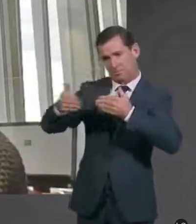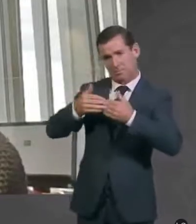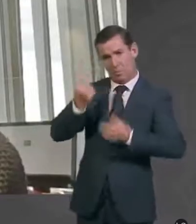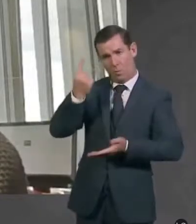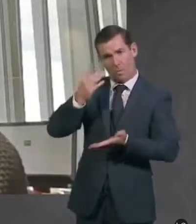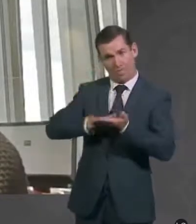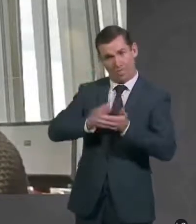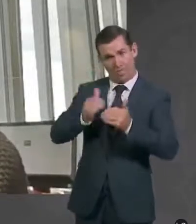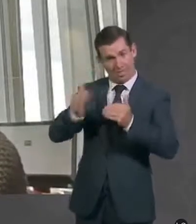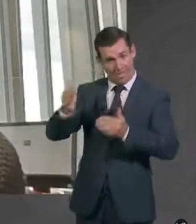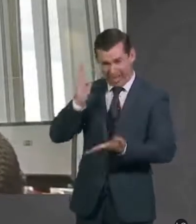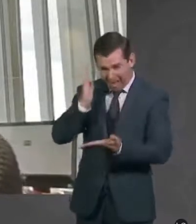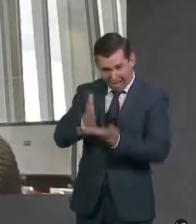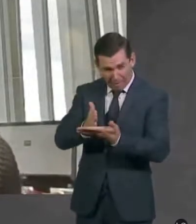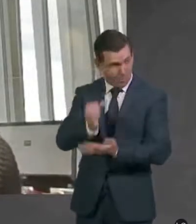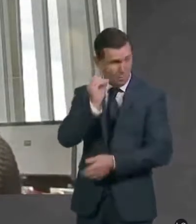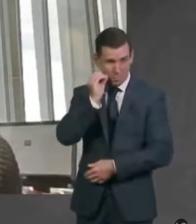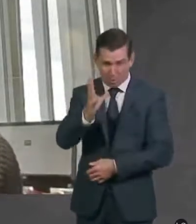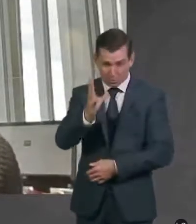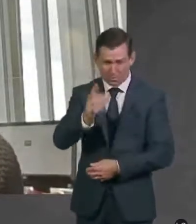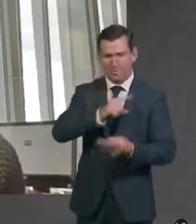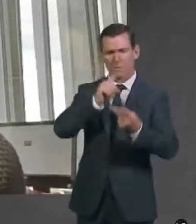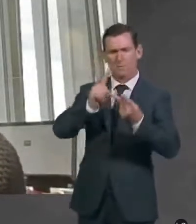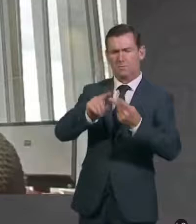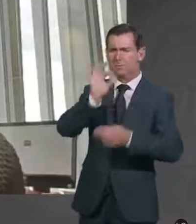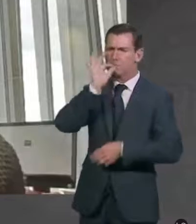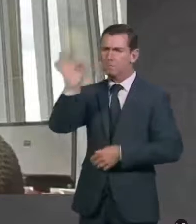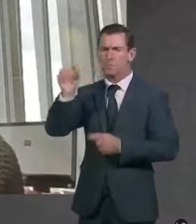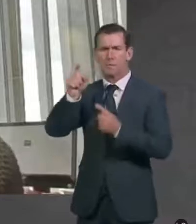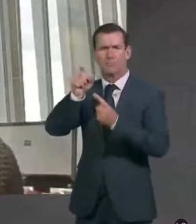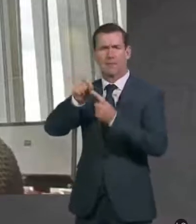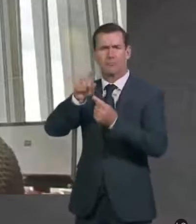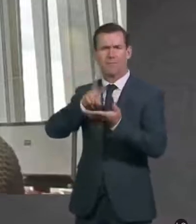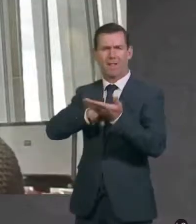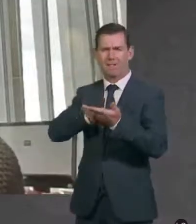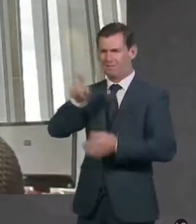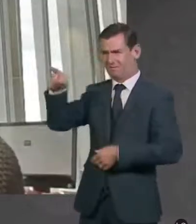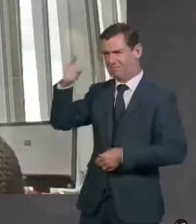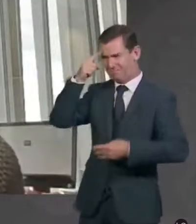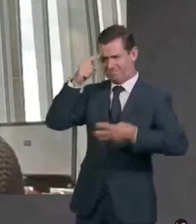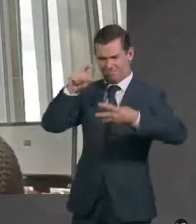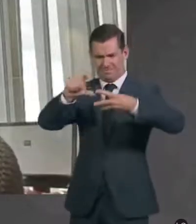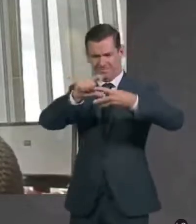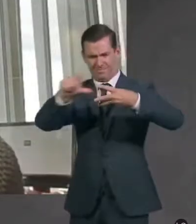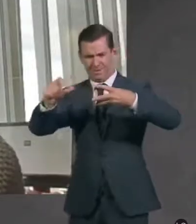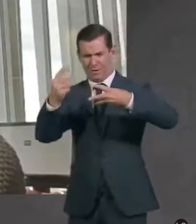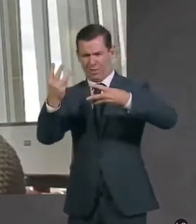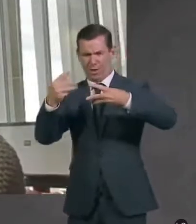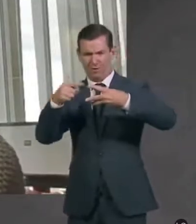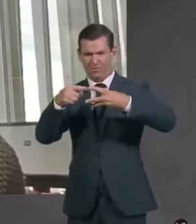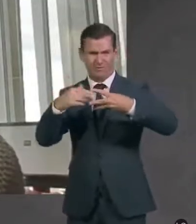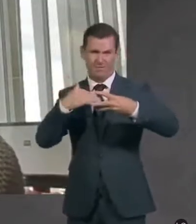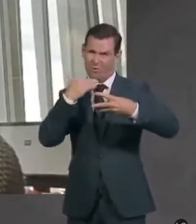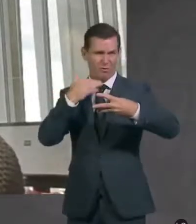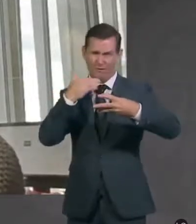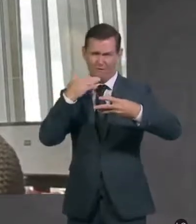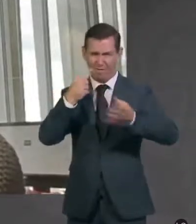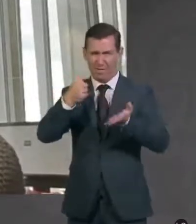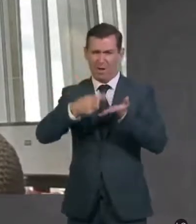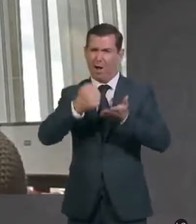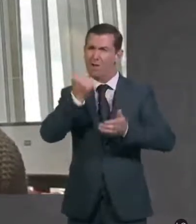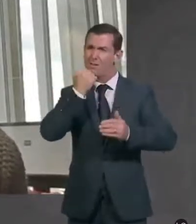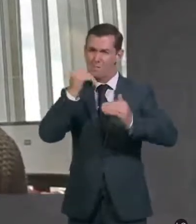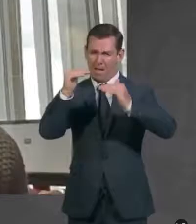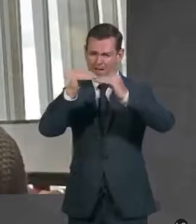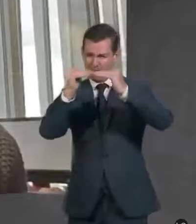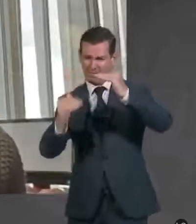tier 3 perhaps not being enough to get the R below 1. Would you be able to tell us some precise examples of further measures that might be able to